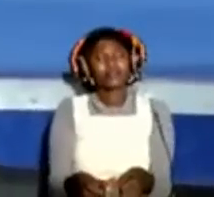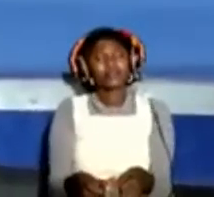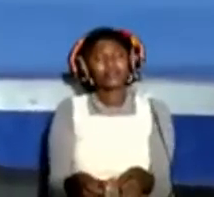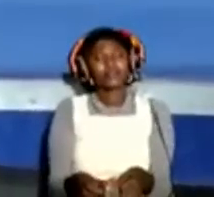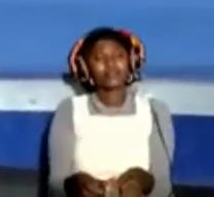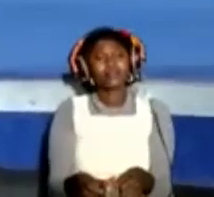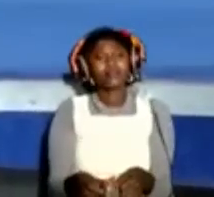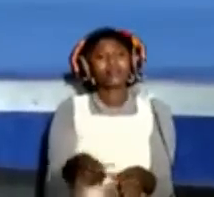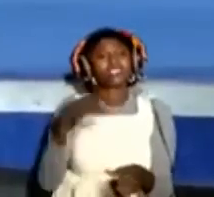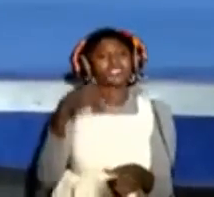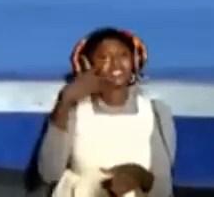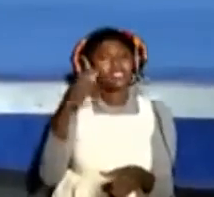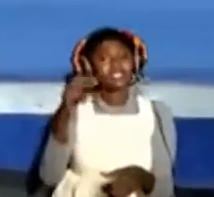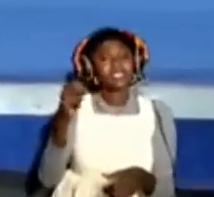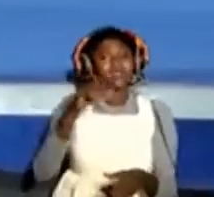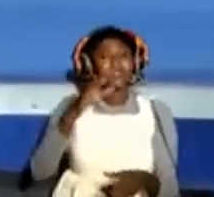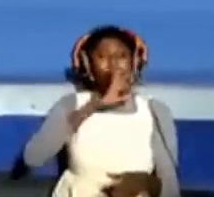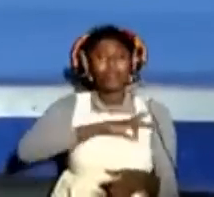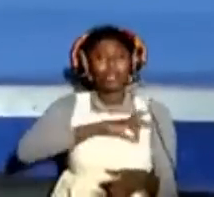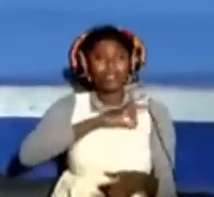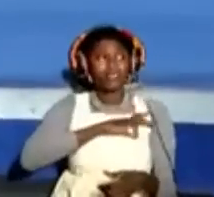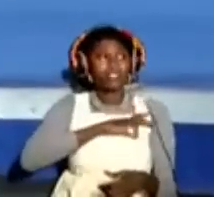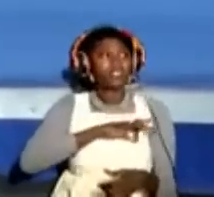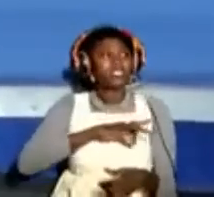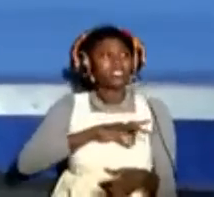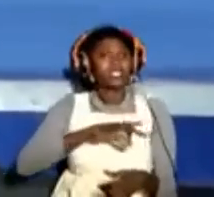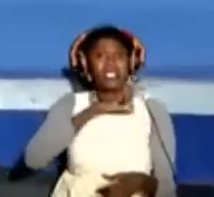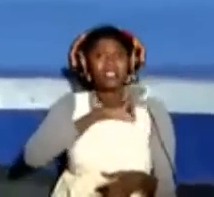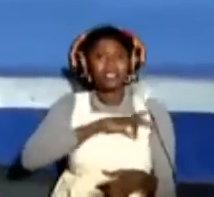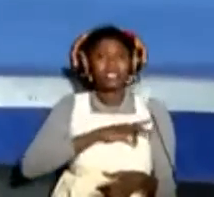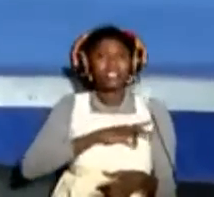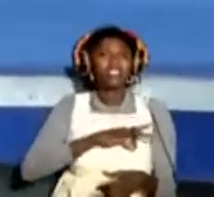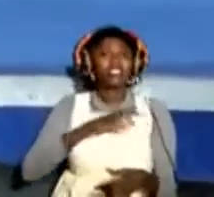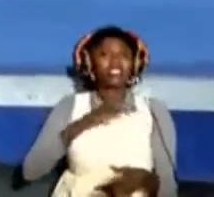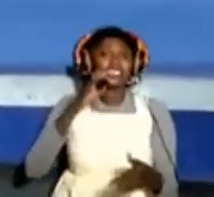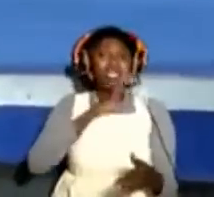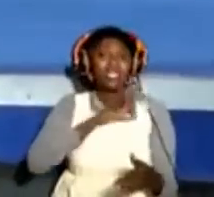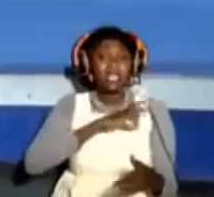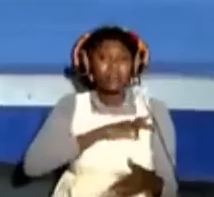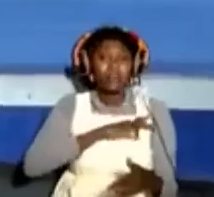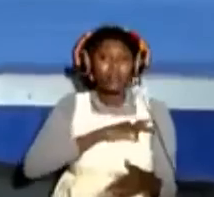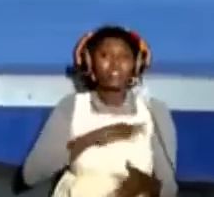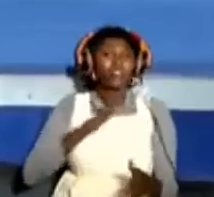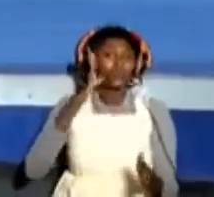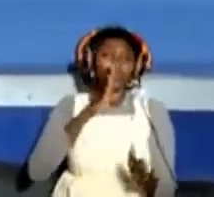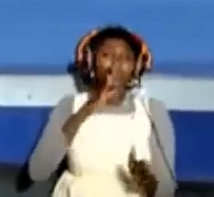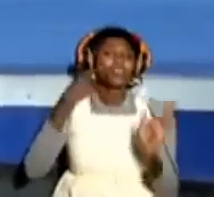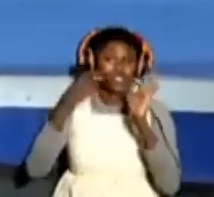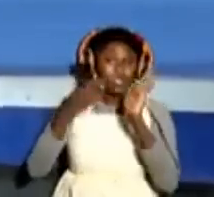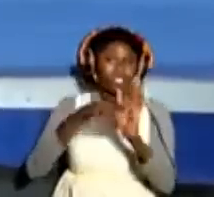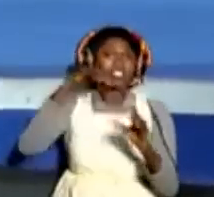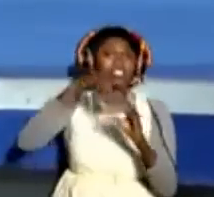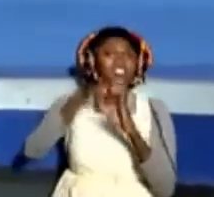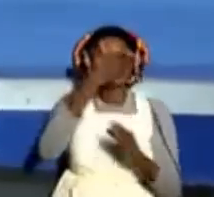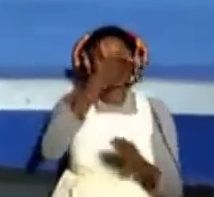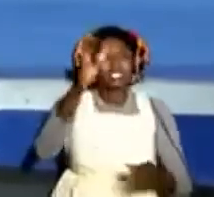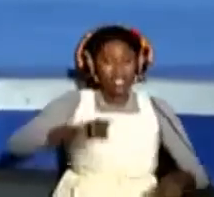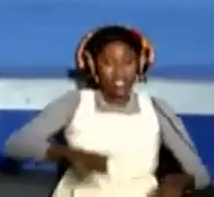permanent. The evidence will be visible. Hallelujah. In their lives, in the name of